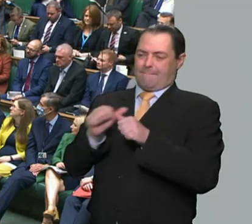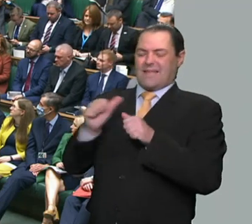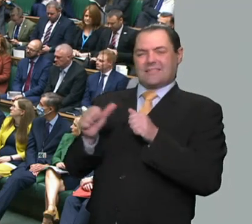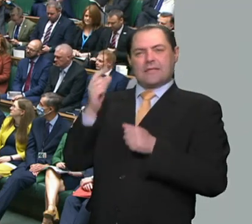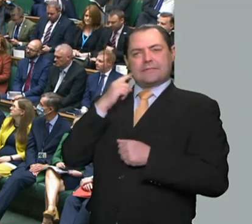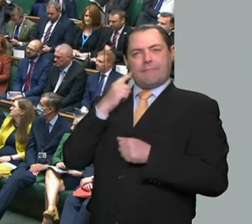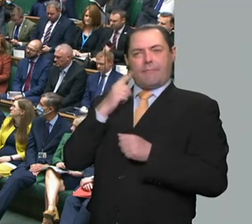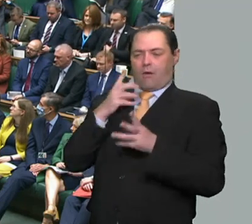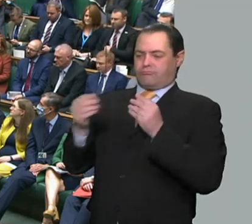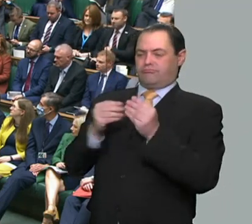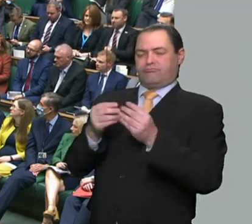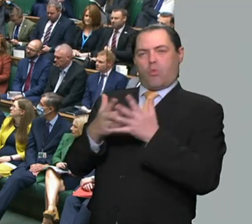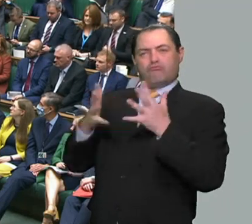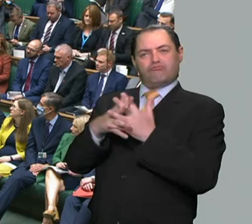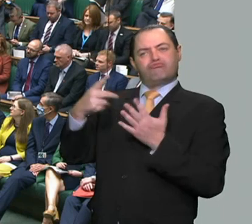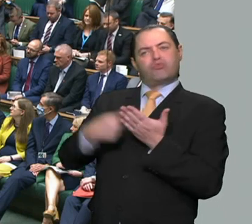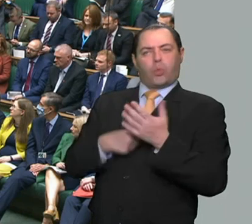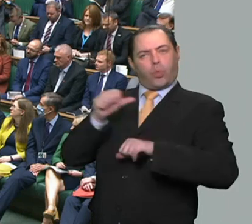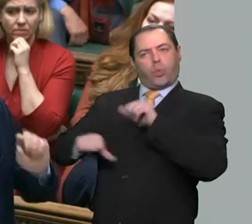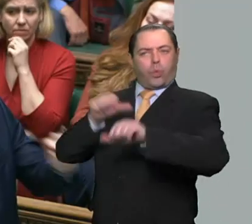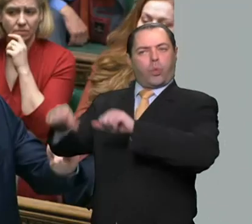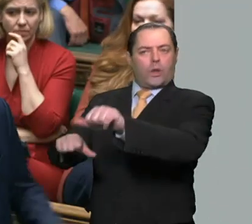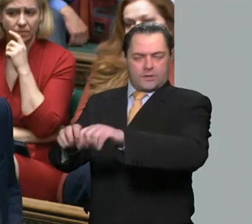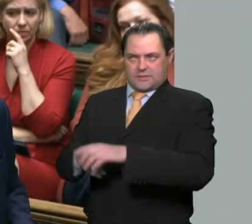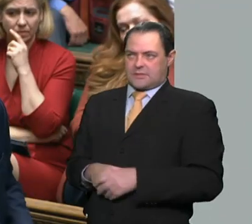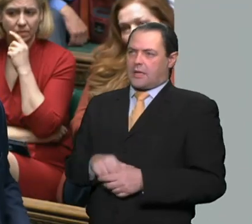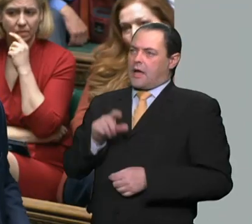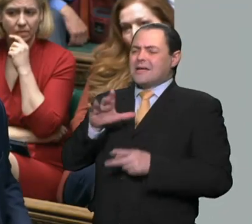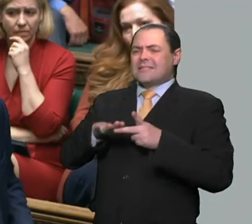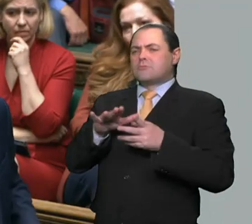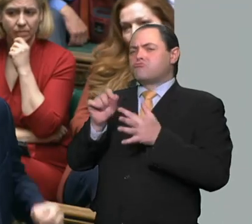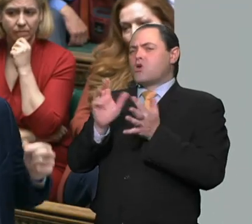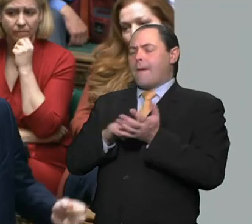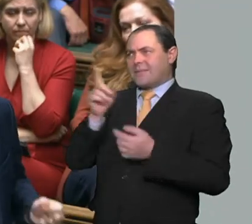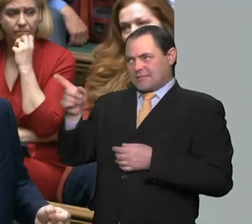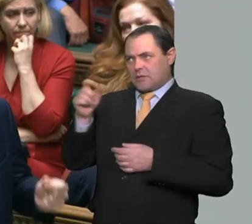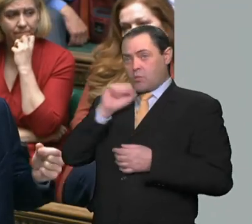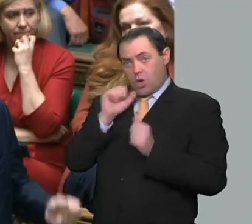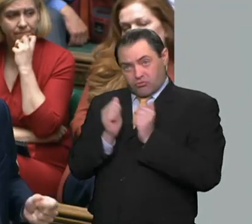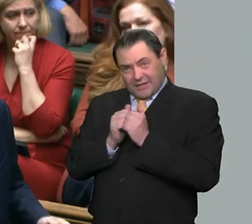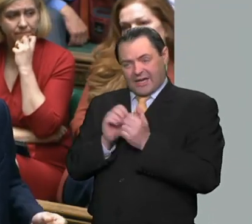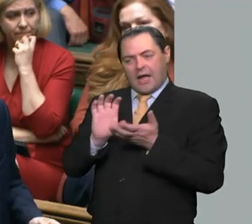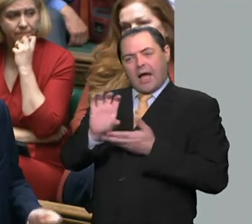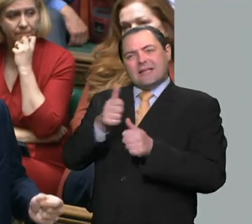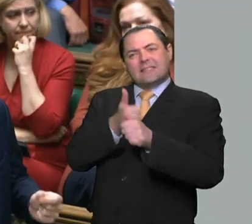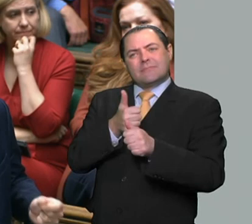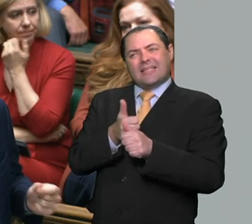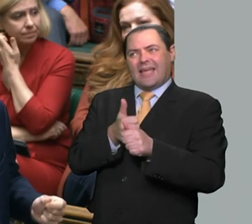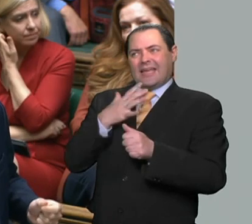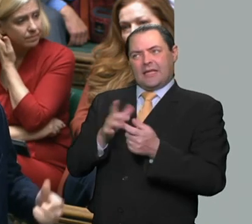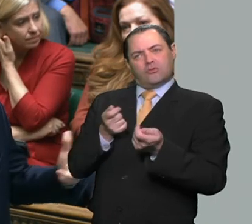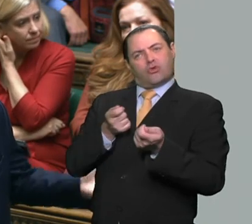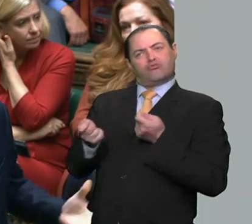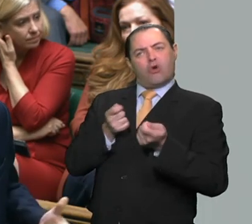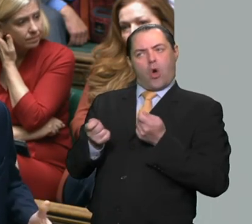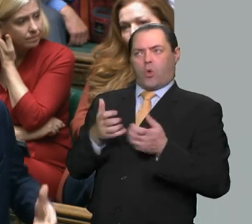simpler and more flexible UK rules instead. But would the Deputy Prime Minister agree with me that subsidies need strong controls so they aren't misused